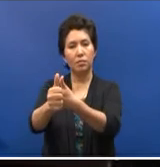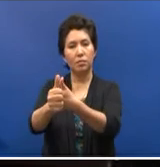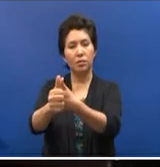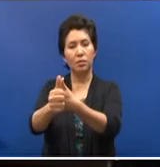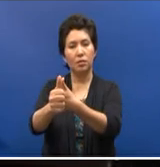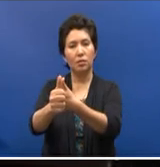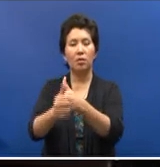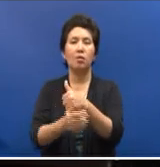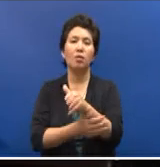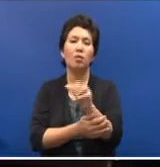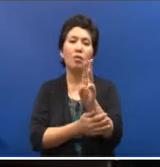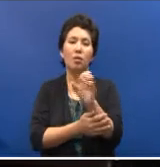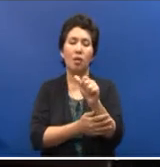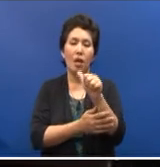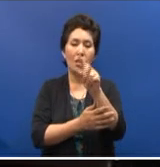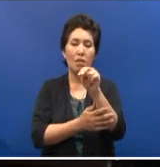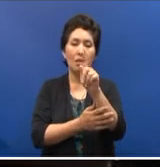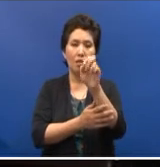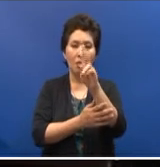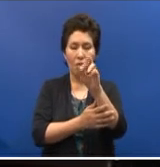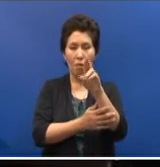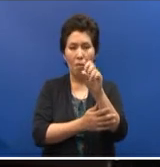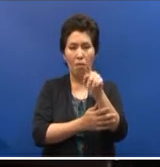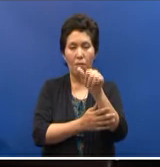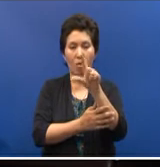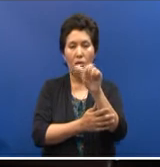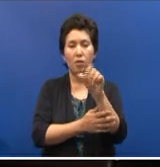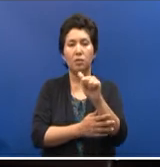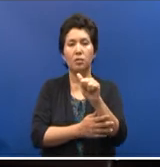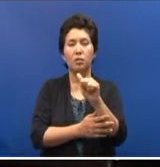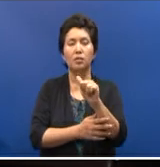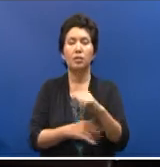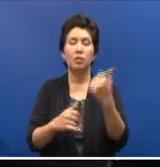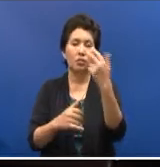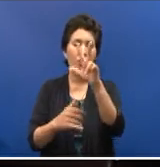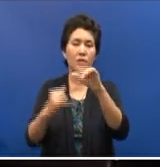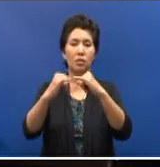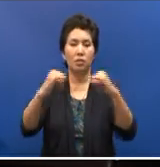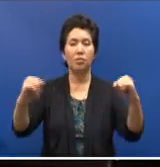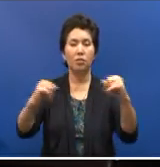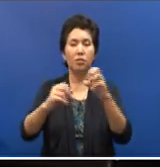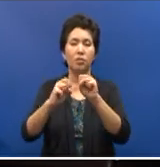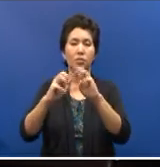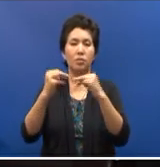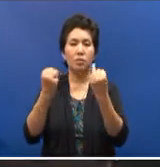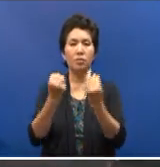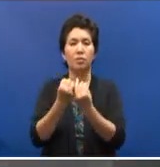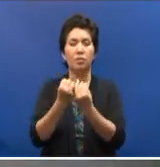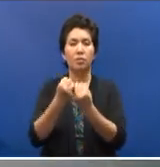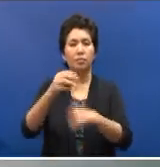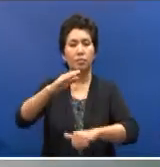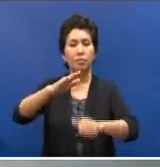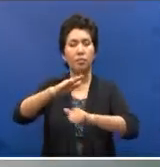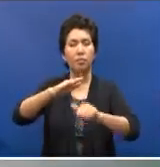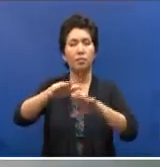Fried, okay, an anthropologist, okay, he distinguished three types of society, okay, which is based